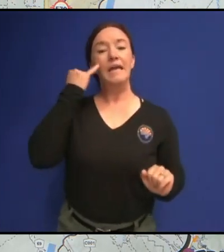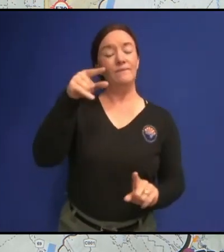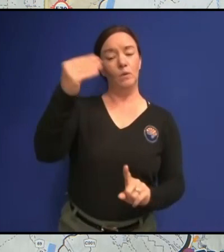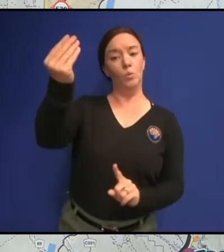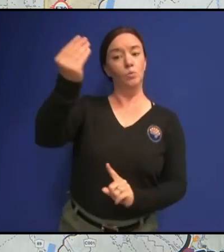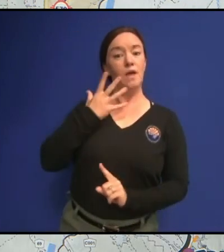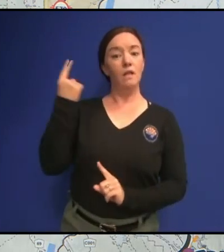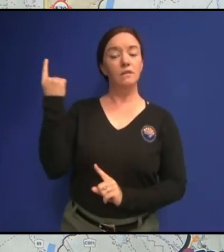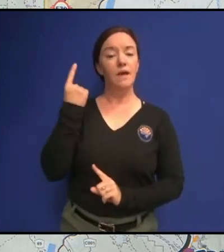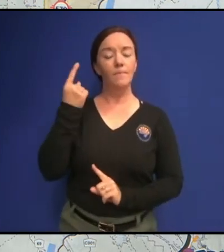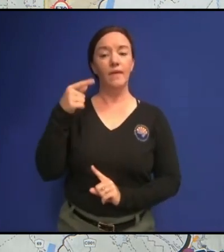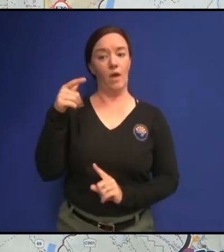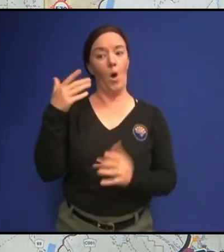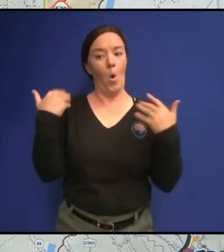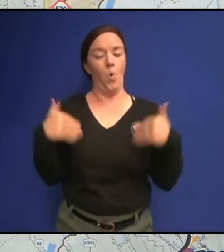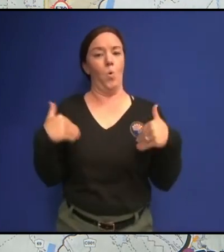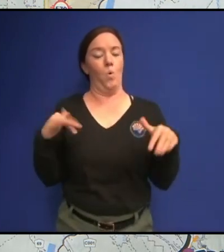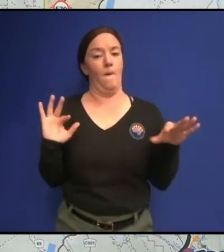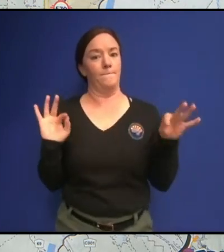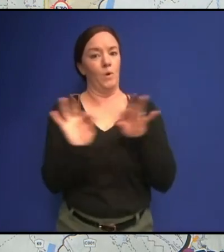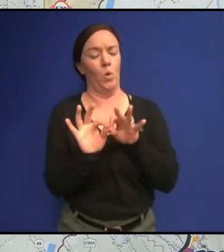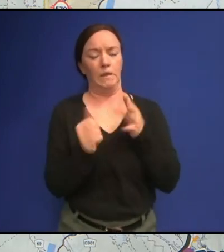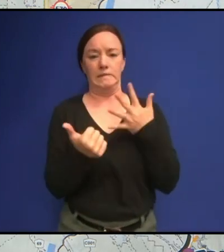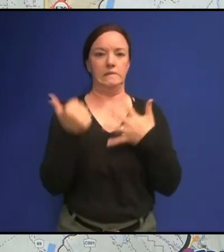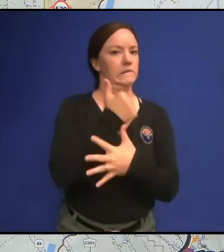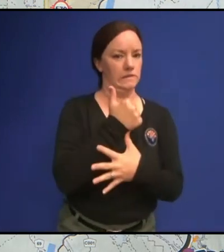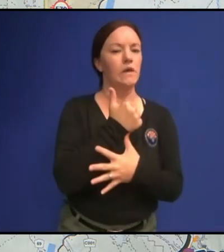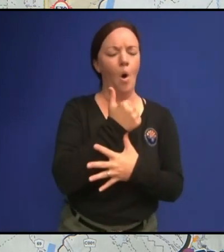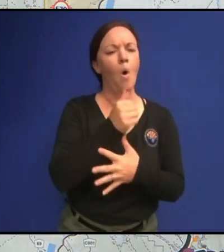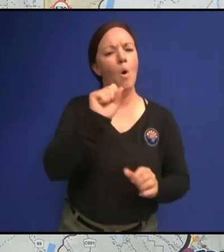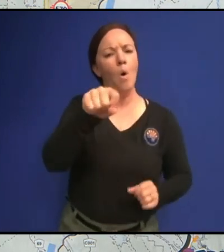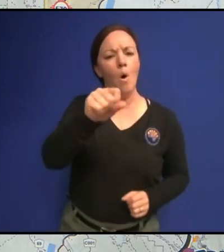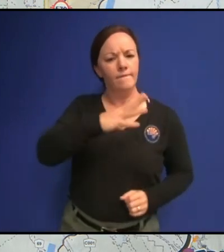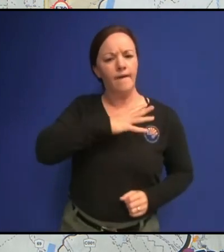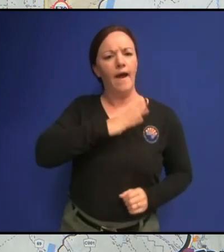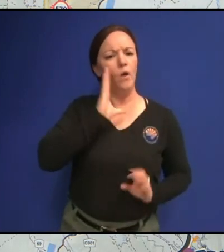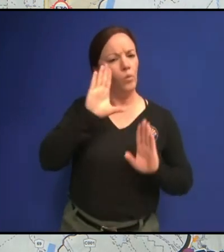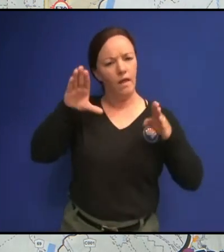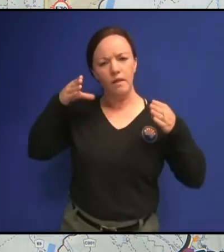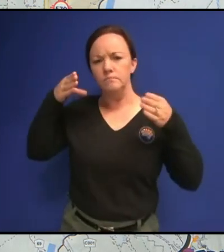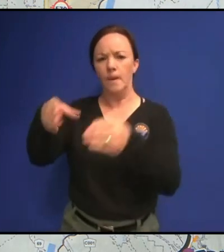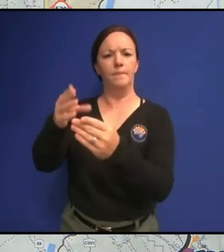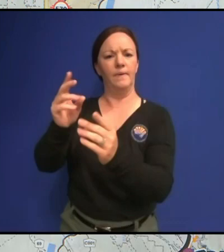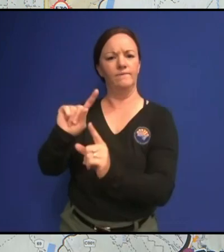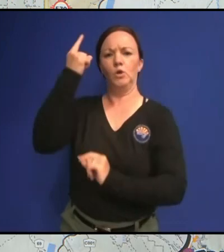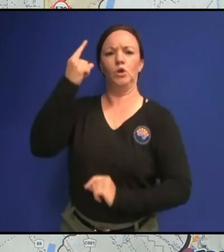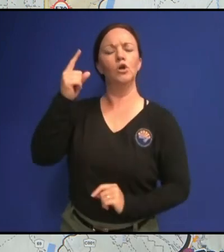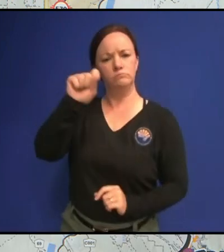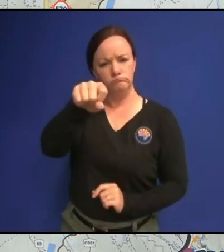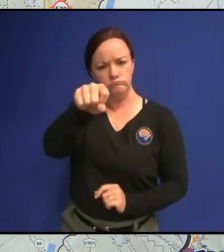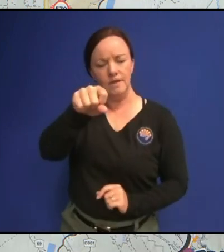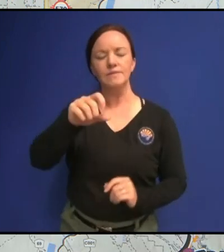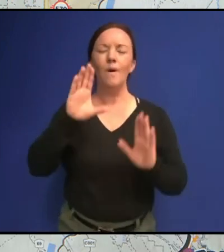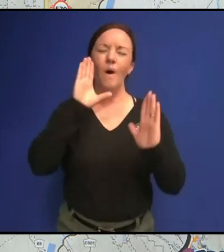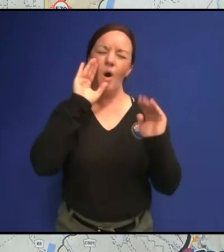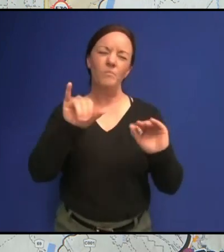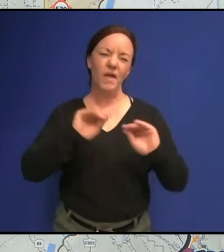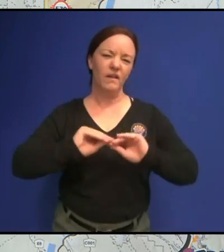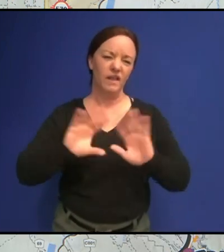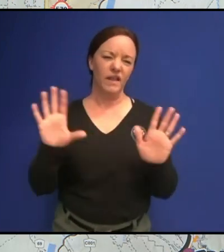into high priority categories, absolutely we'll deal with it then. So hopefully that makes sense. Hopefully that doesn't sound too